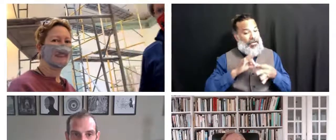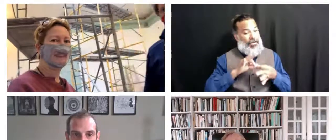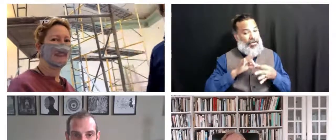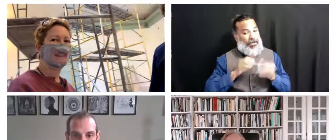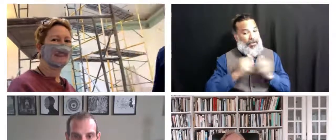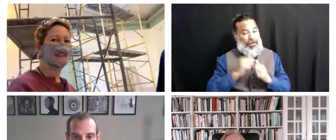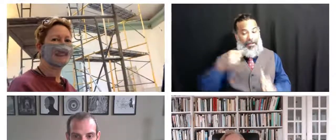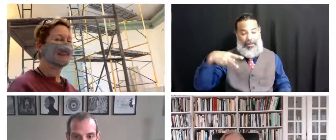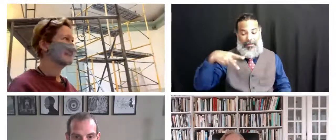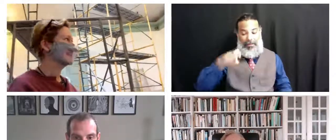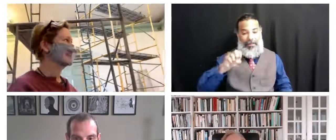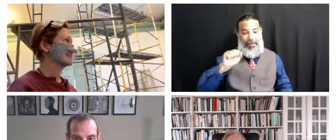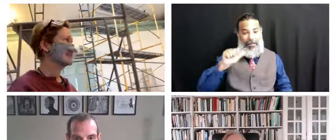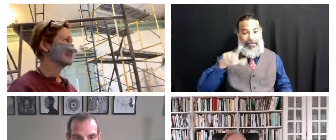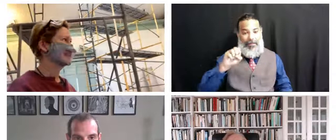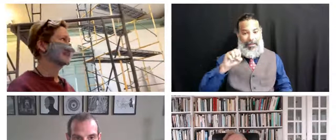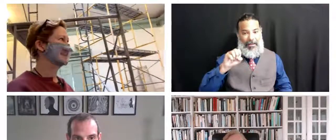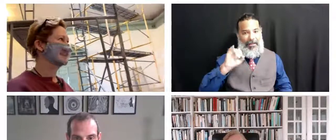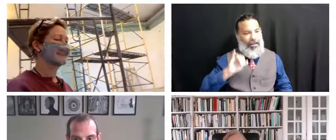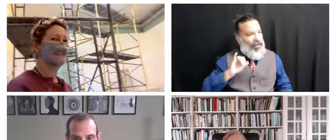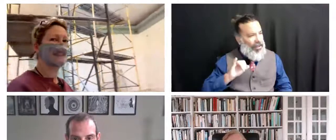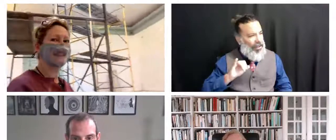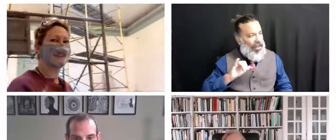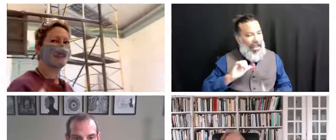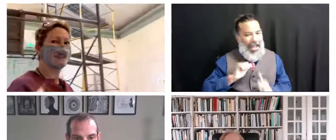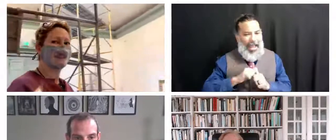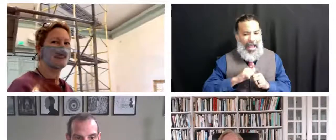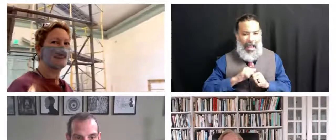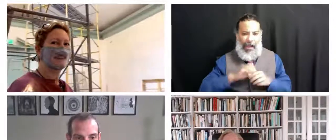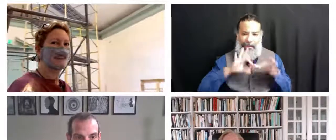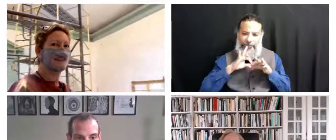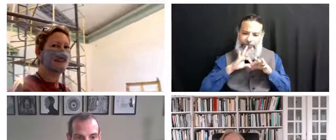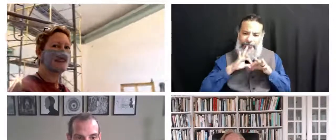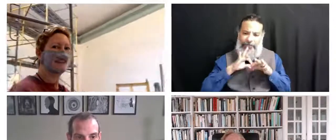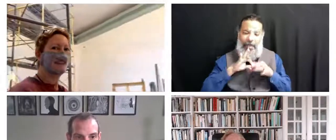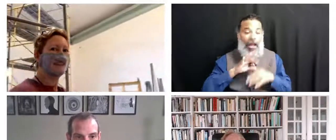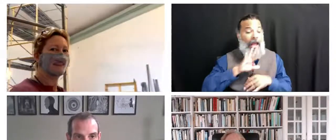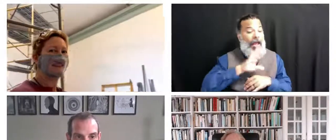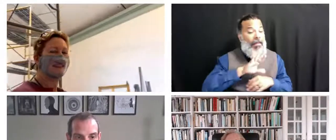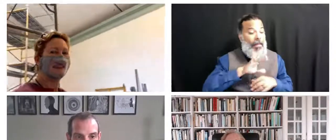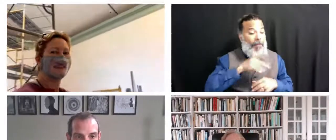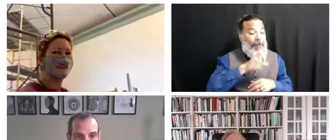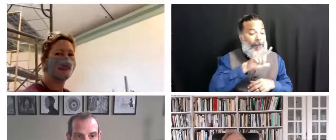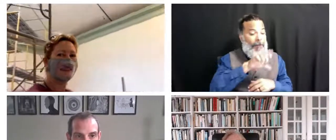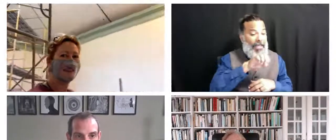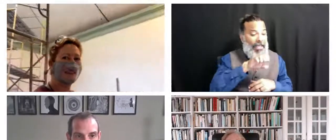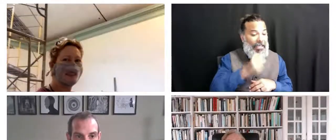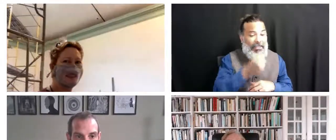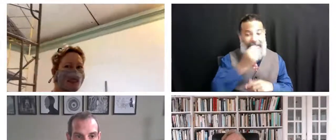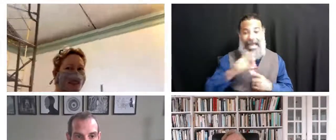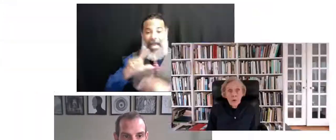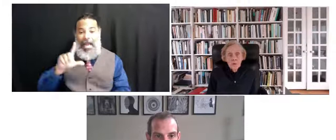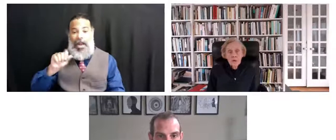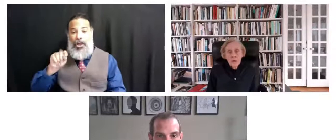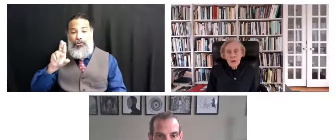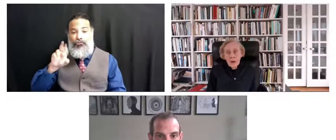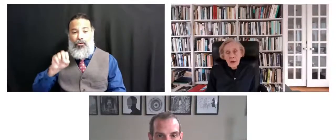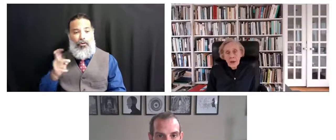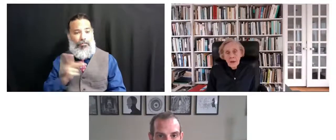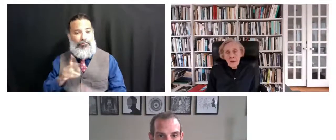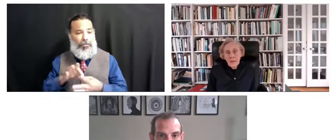the Peale exactly how tight their friendship between the Peales and the Trobe